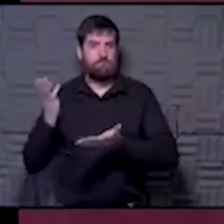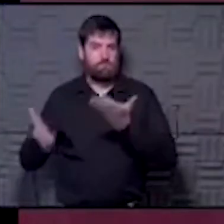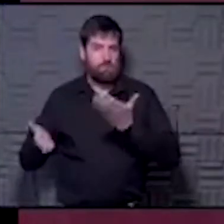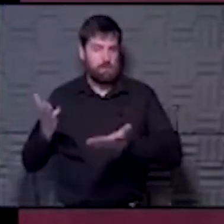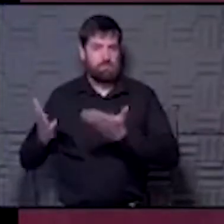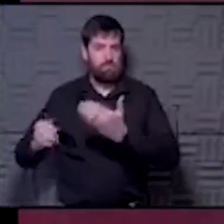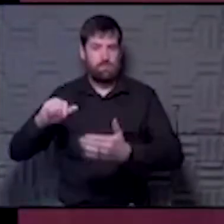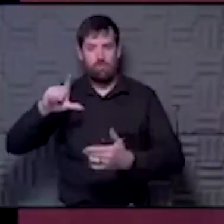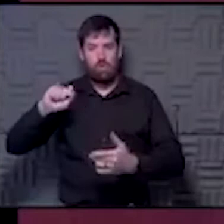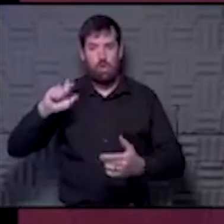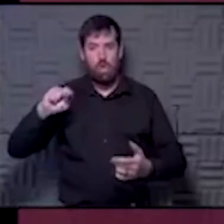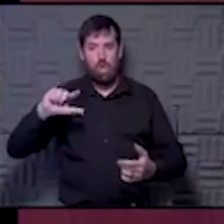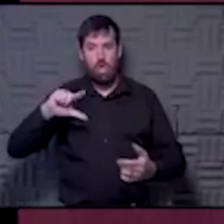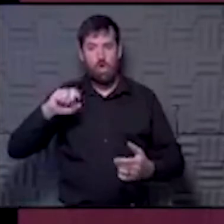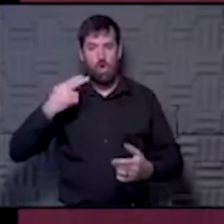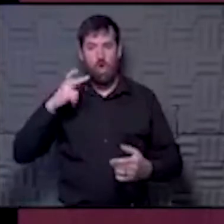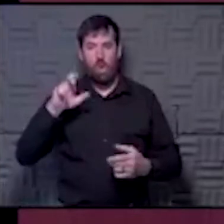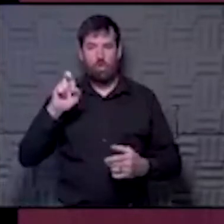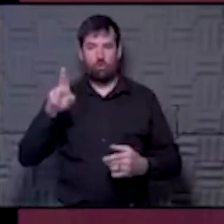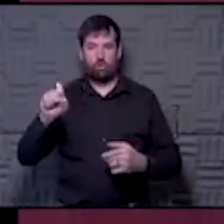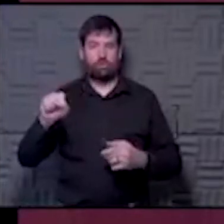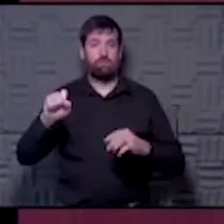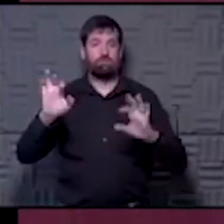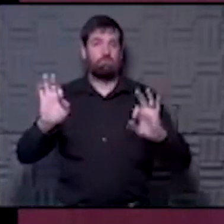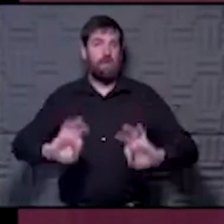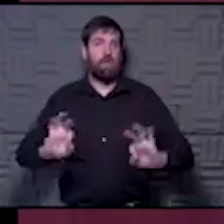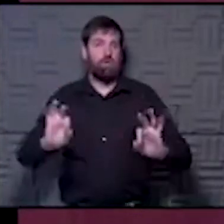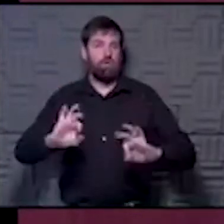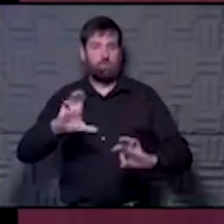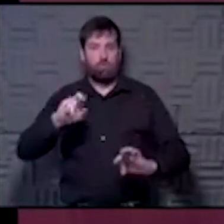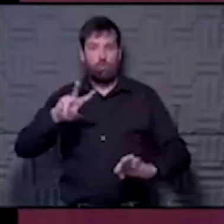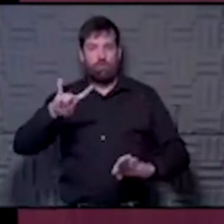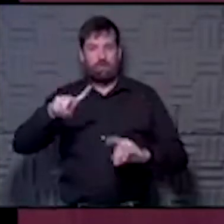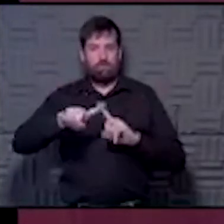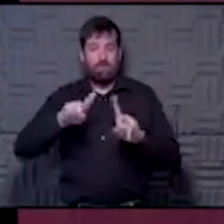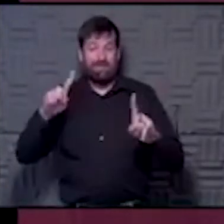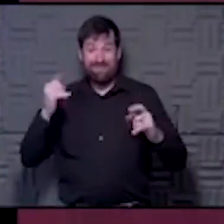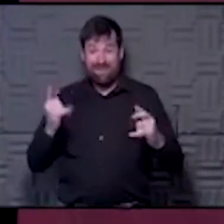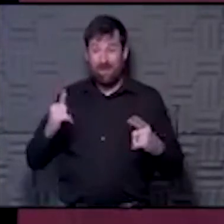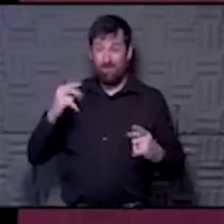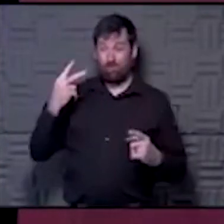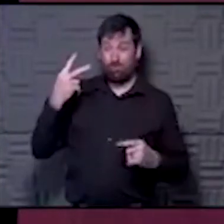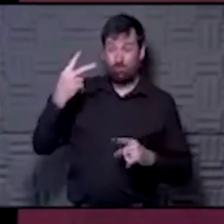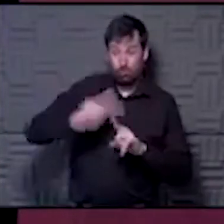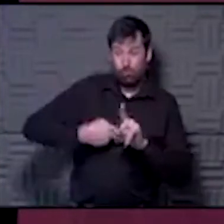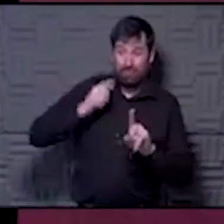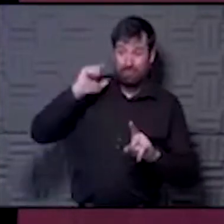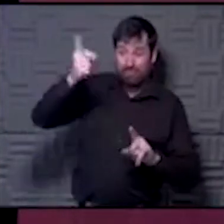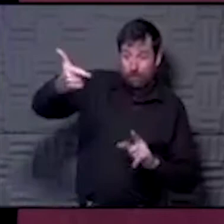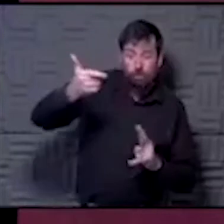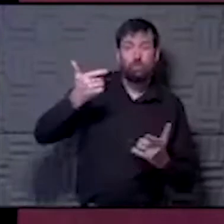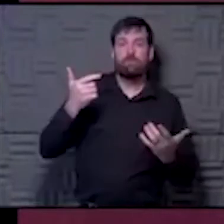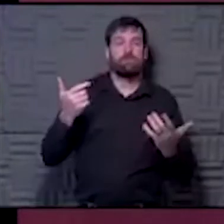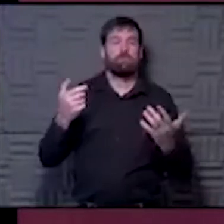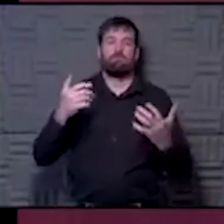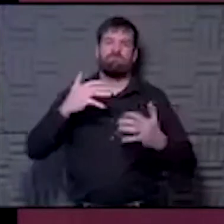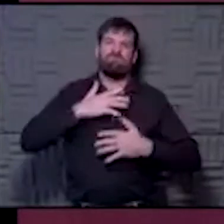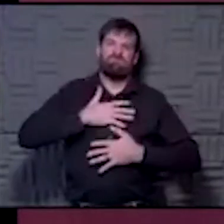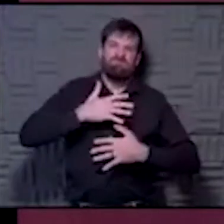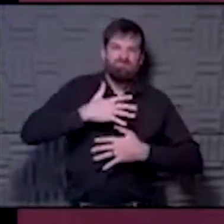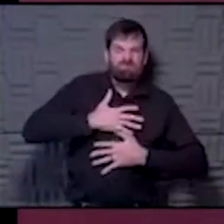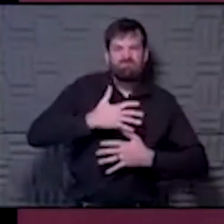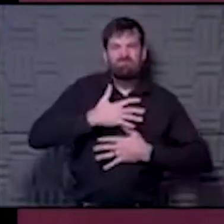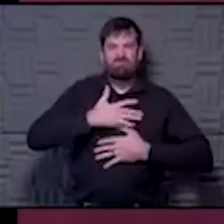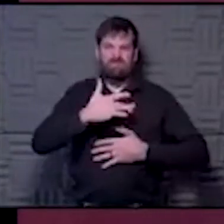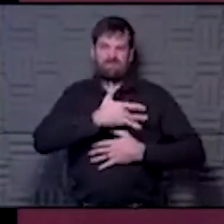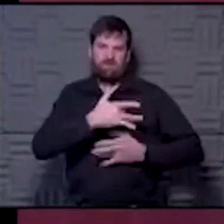long haulers. They had mild COVID symptoms, but nearly 2 months later, they have COVID headaches, breathing, and heart